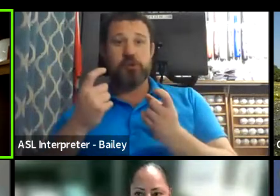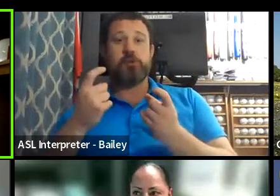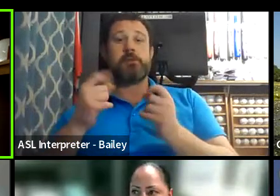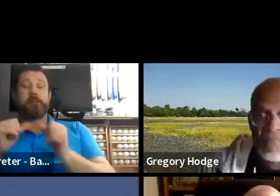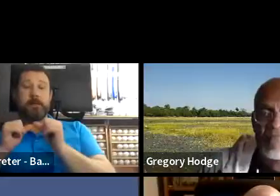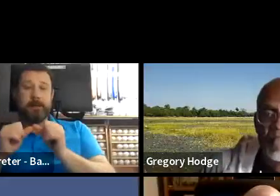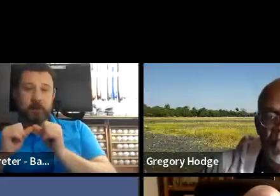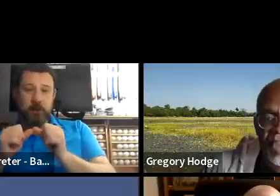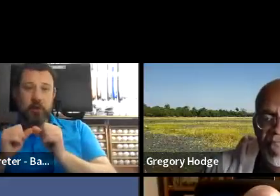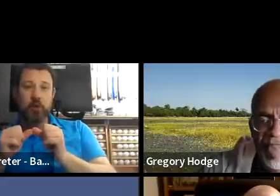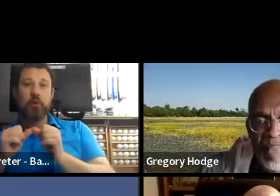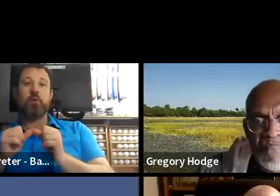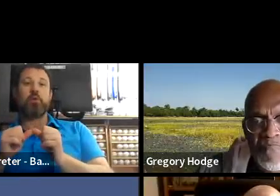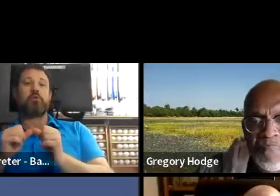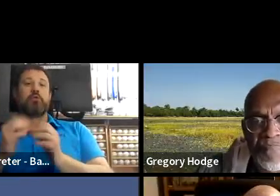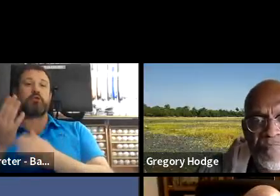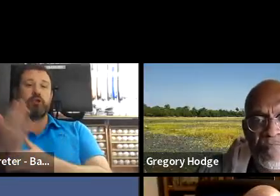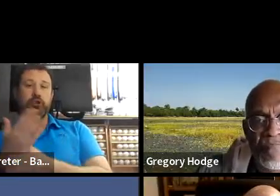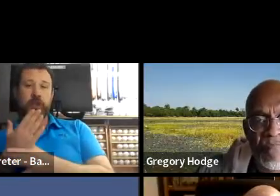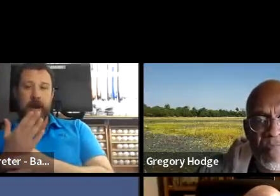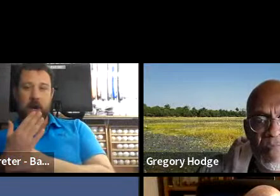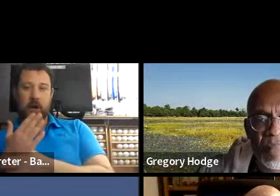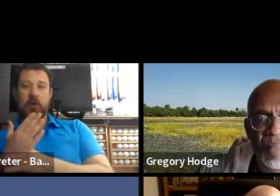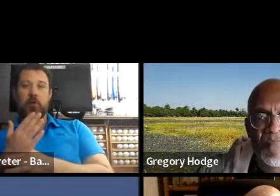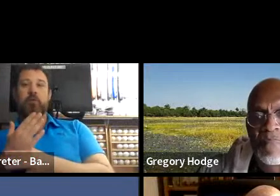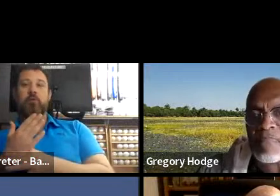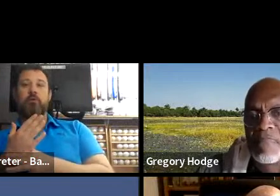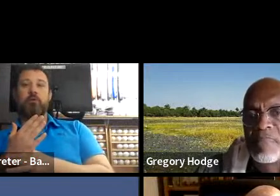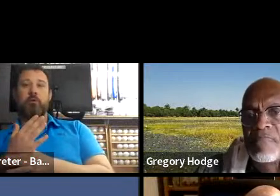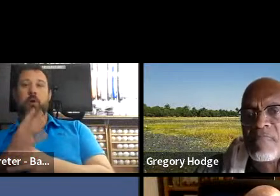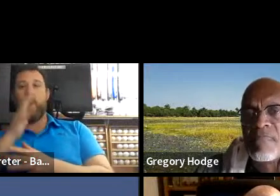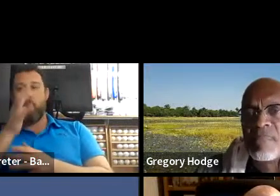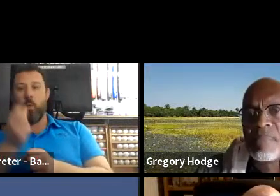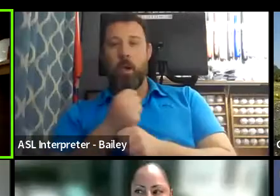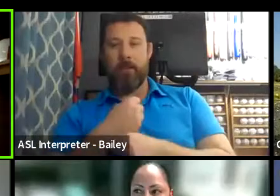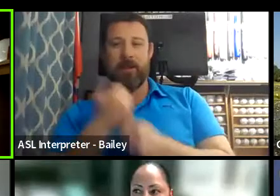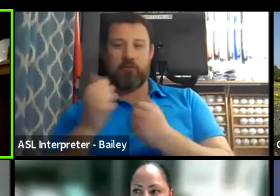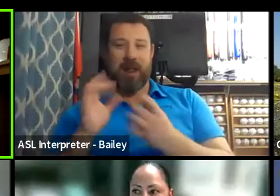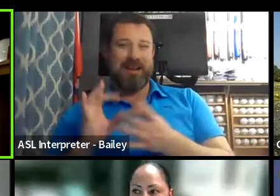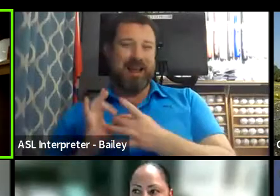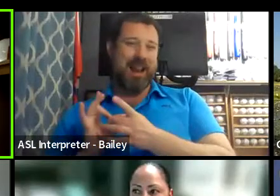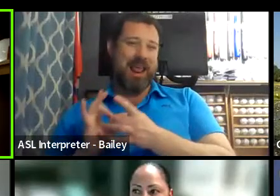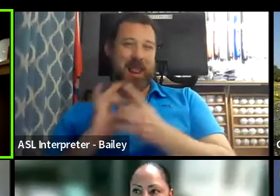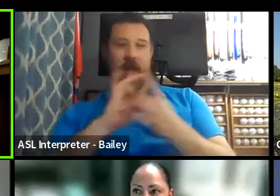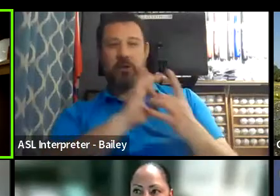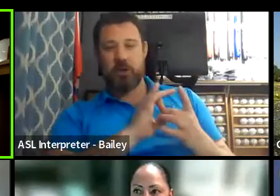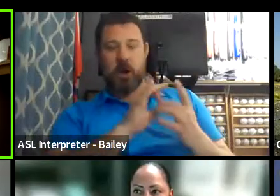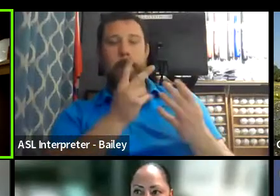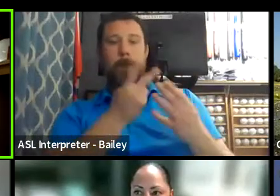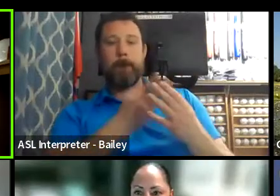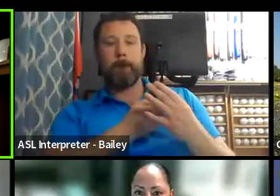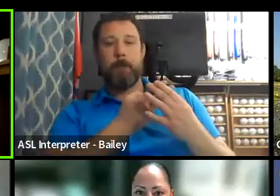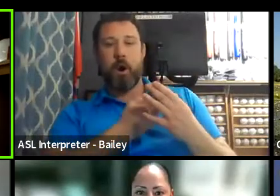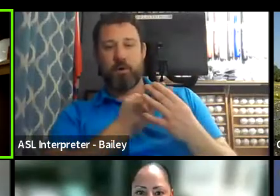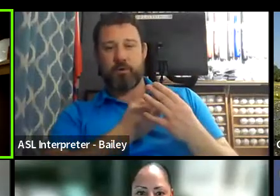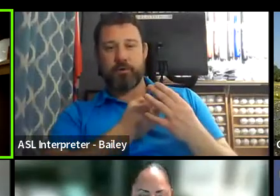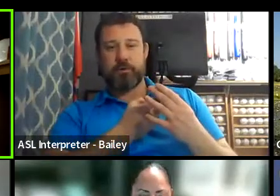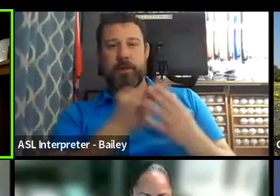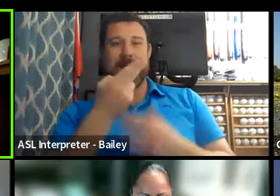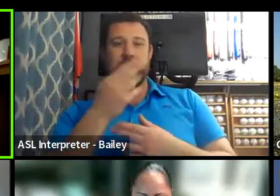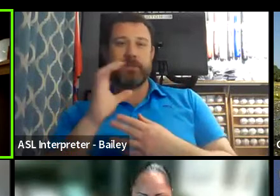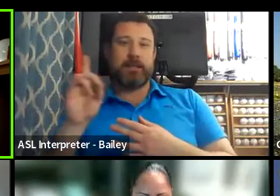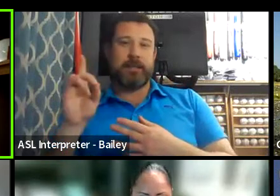come up, please share them. We will try to make that connection with our partners at HCD or